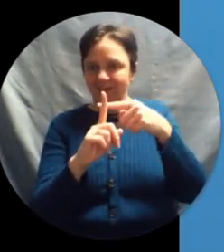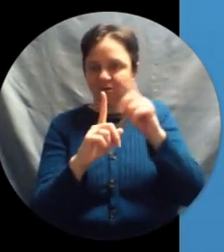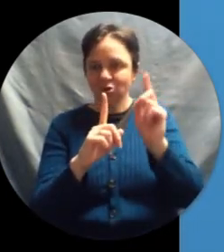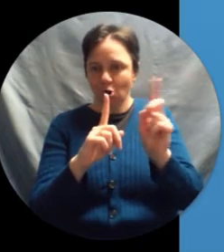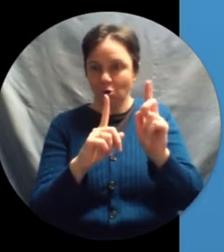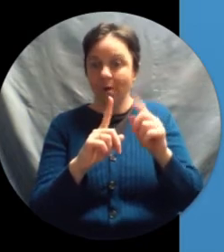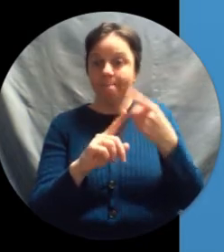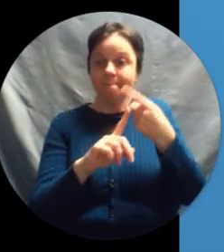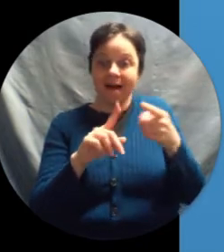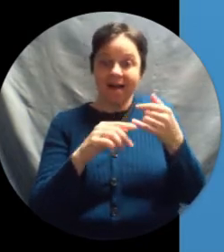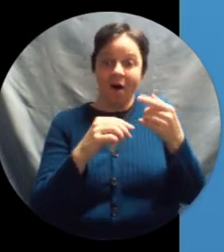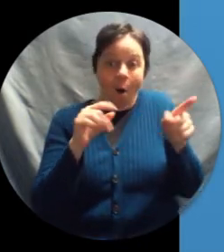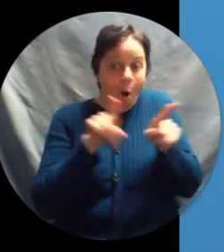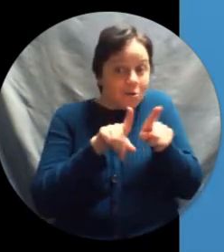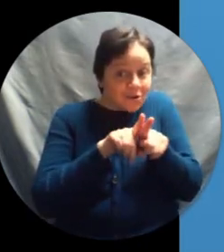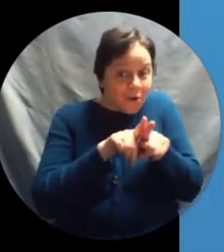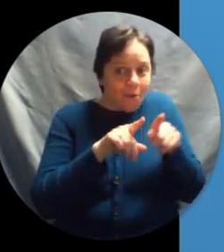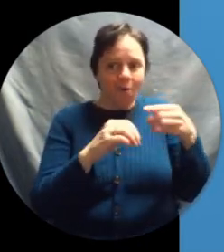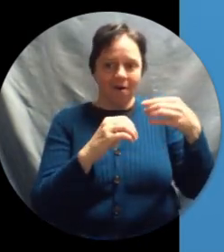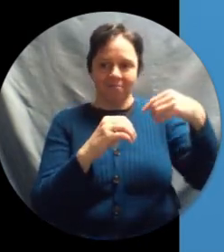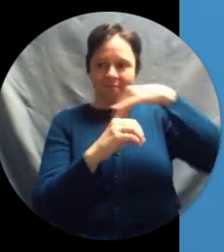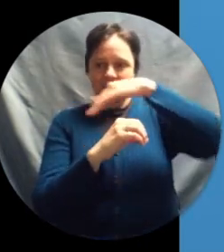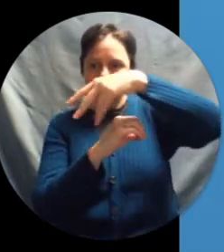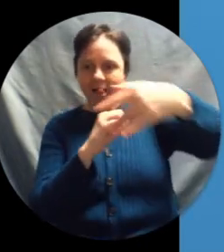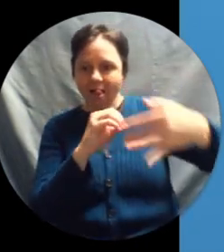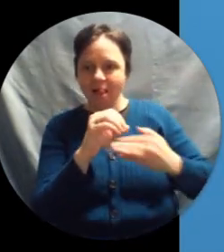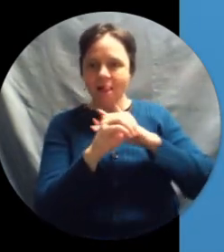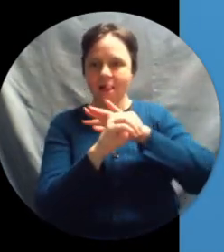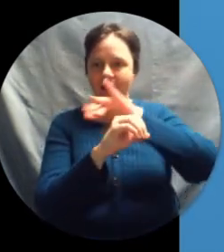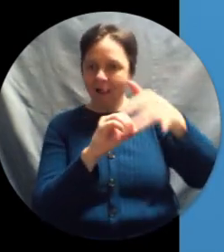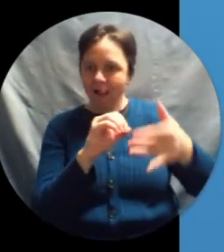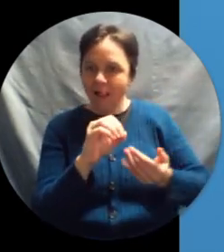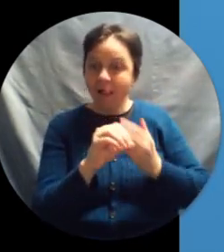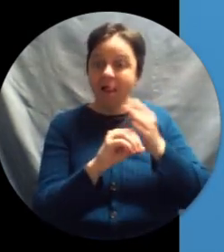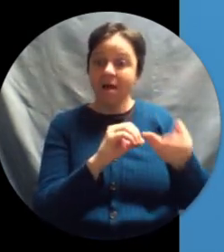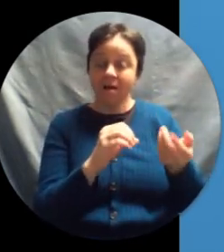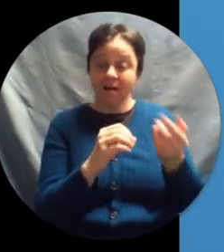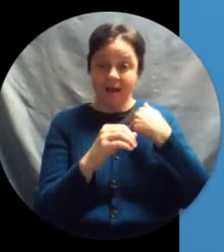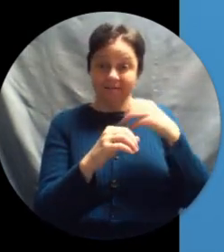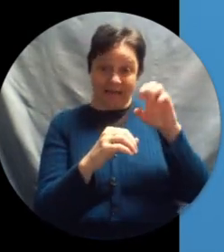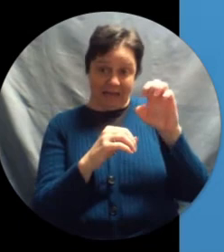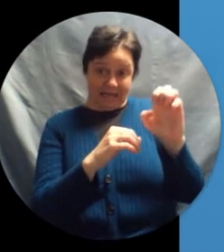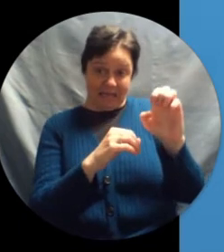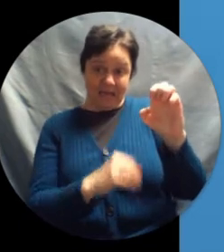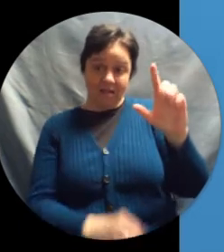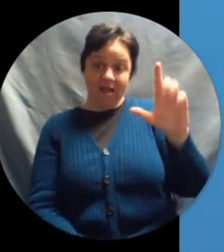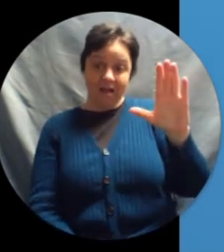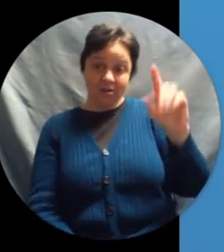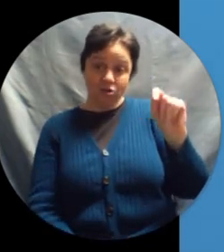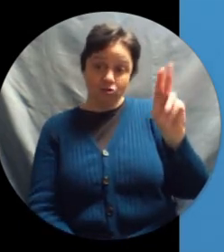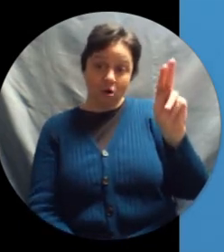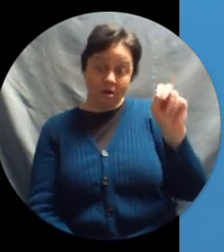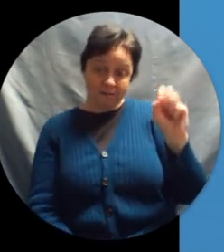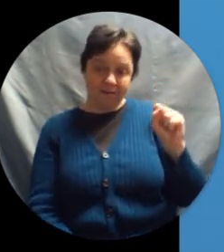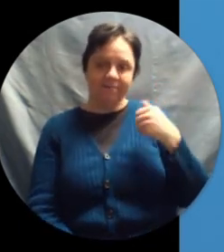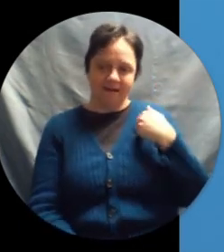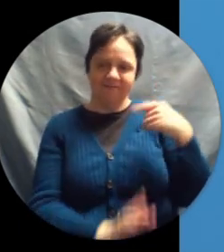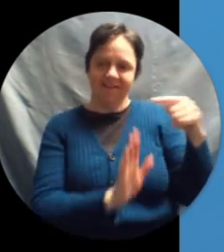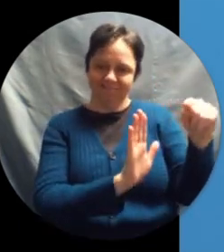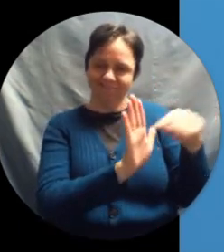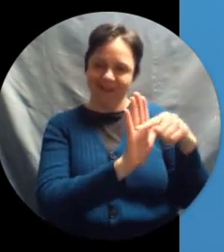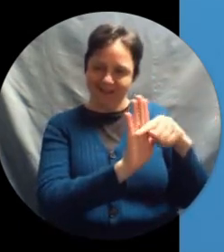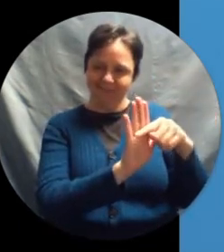around the nucleus, we have electrons. And electrons have the negative